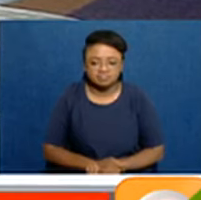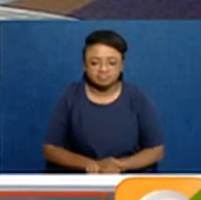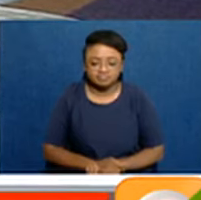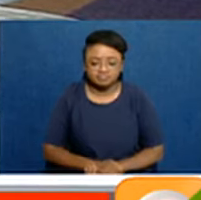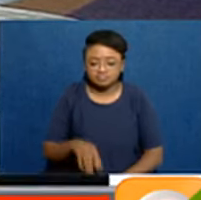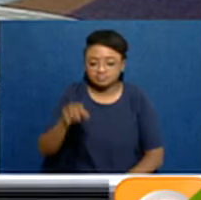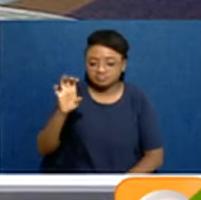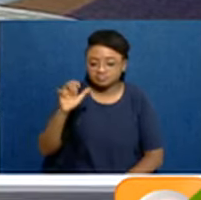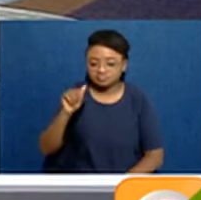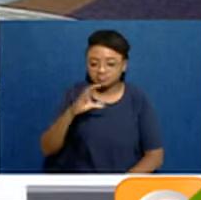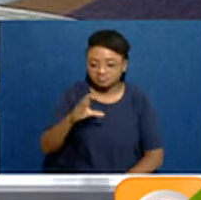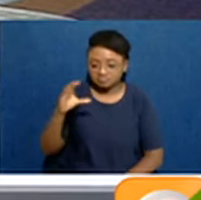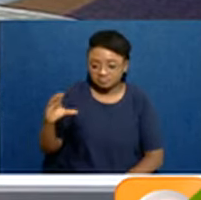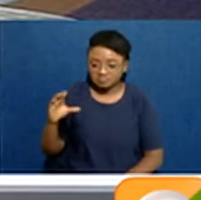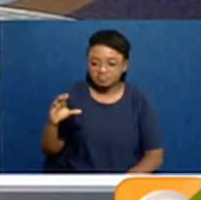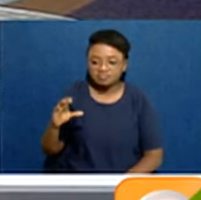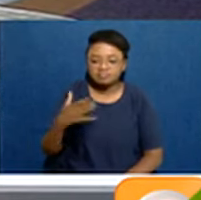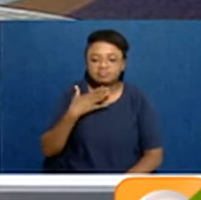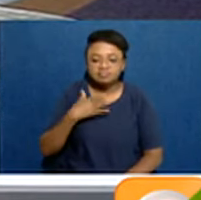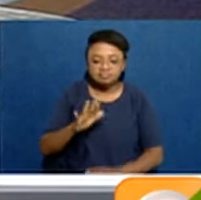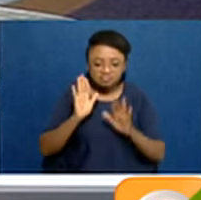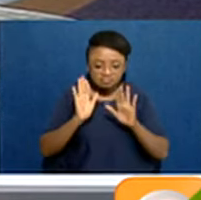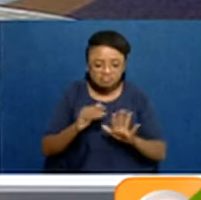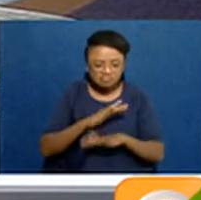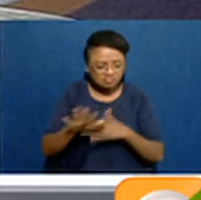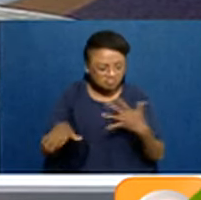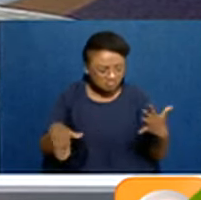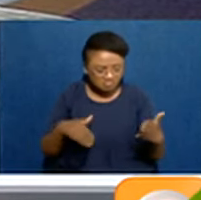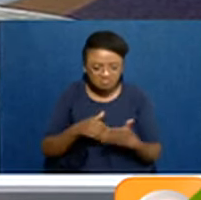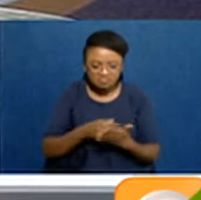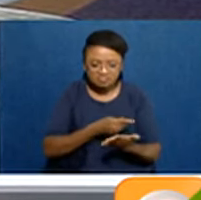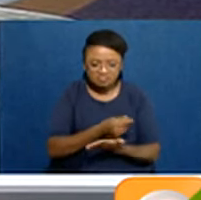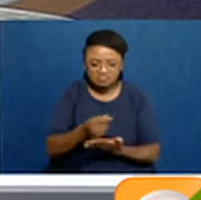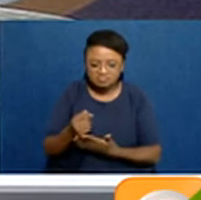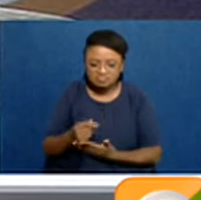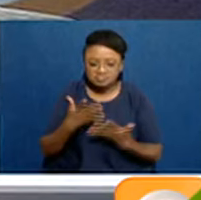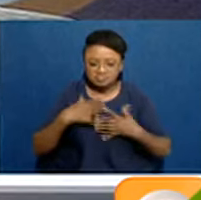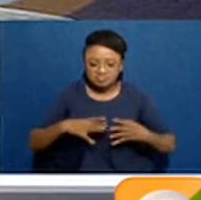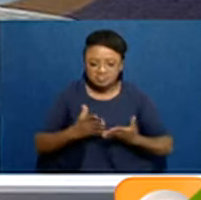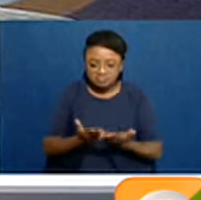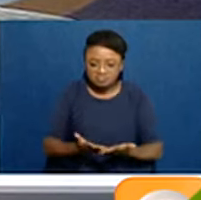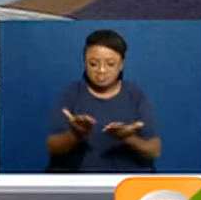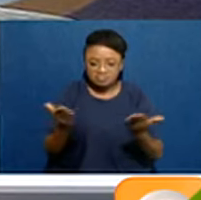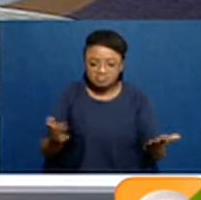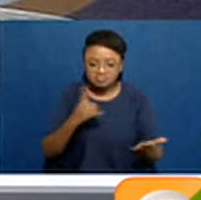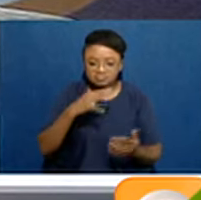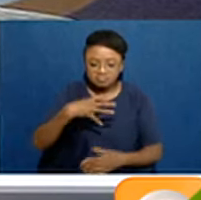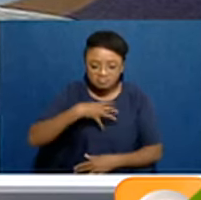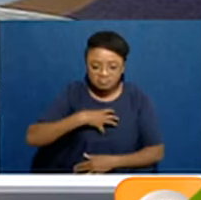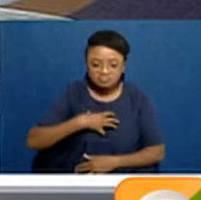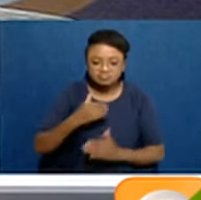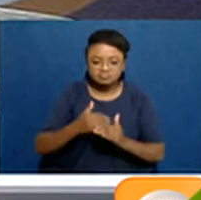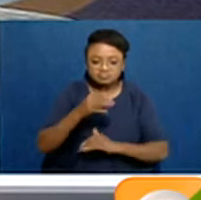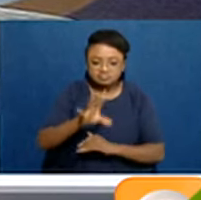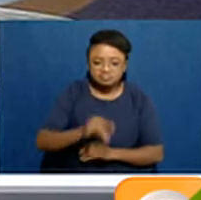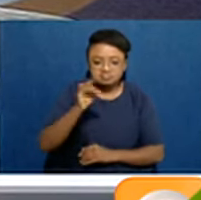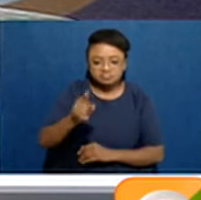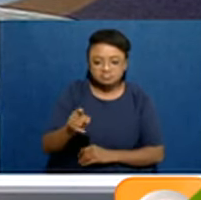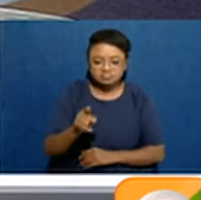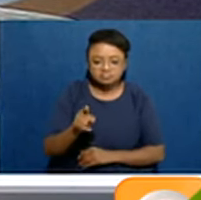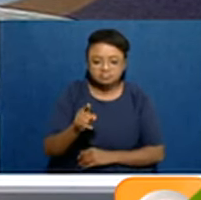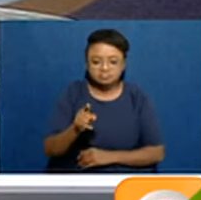Now, the Ethics and Anti-Corruption Commission is seeking to stop all payments of benefits to civil servants who are resigning after being found to have